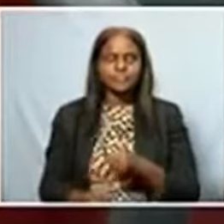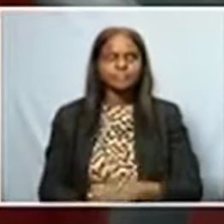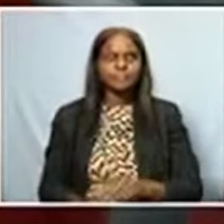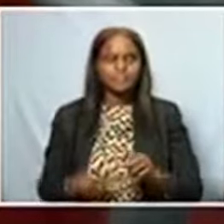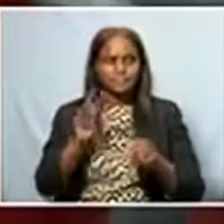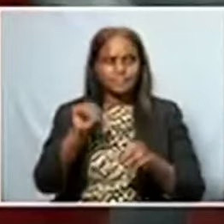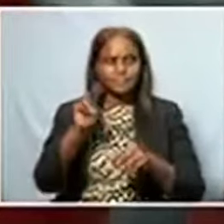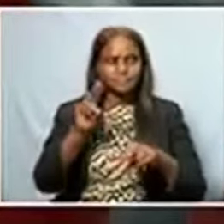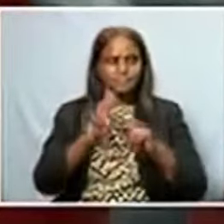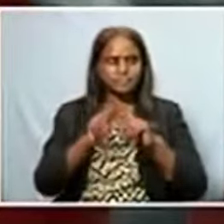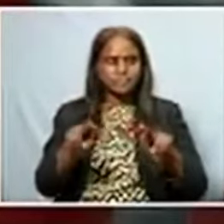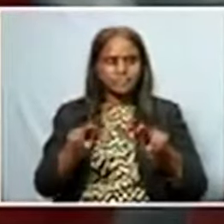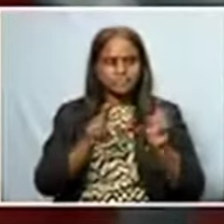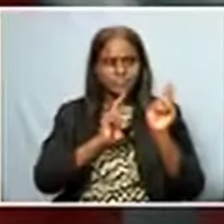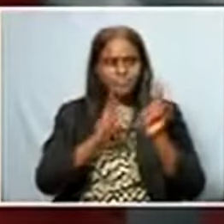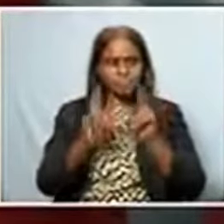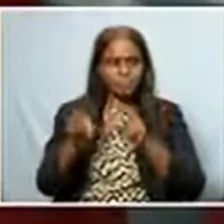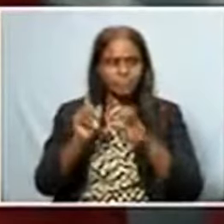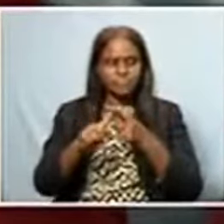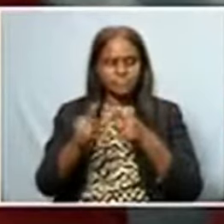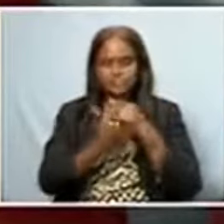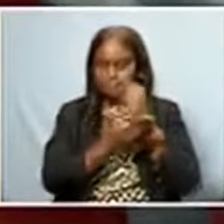Mr. Chairperson, in response to